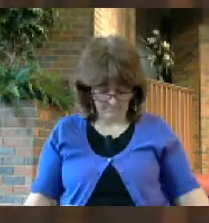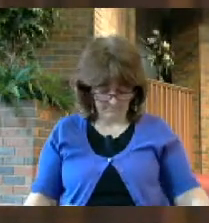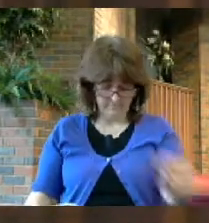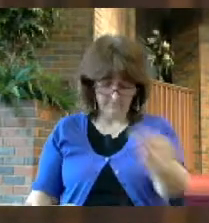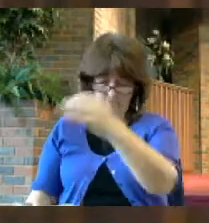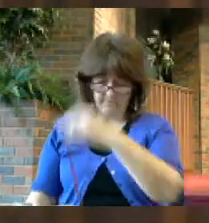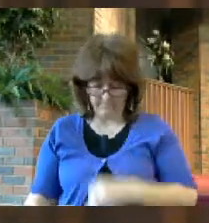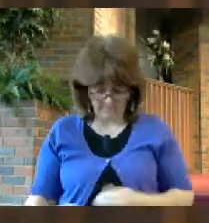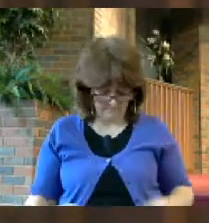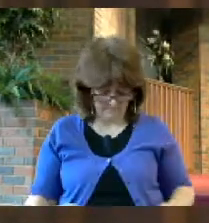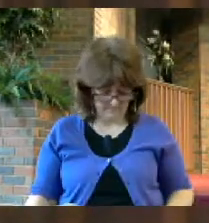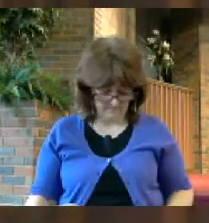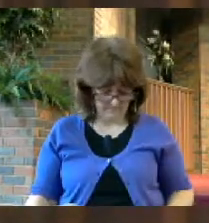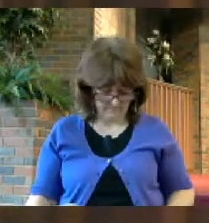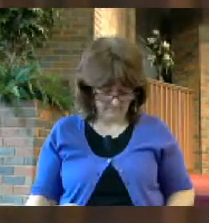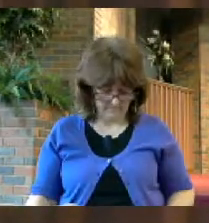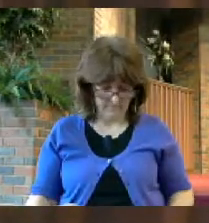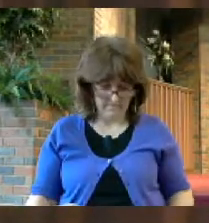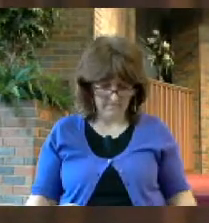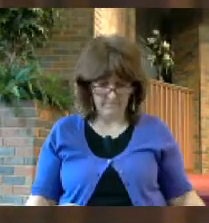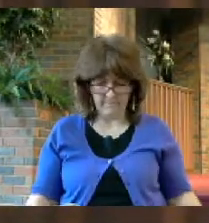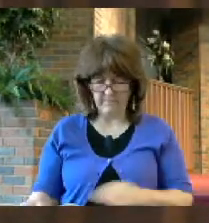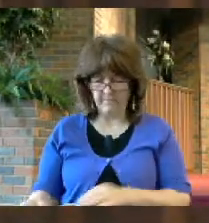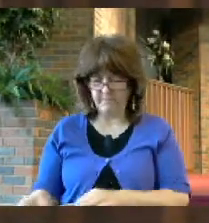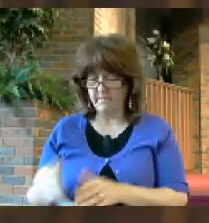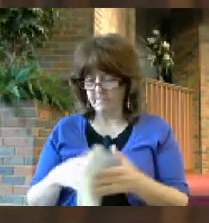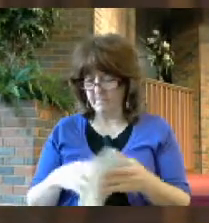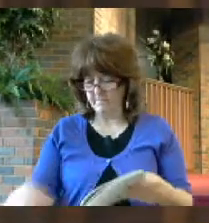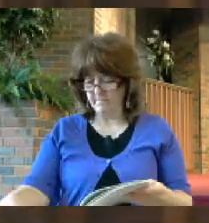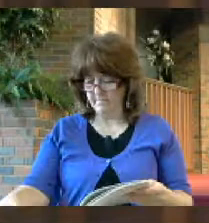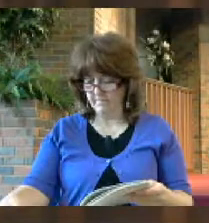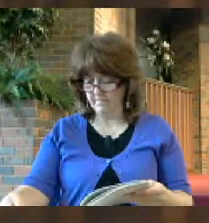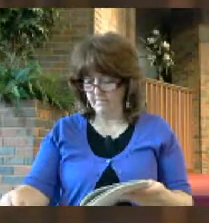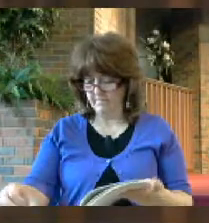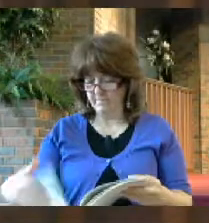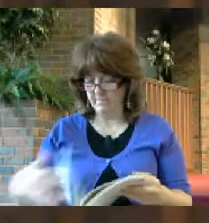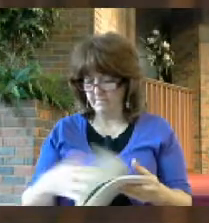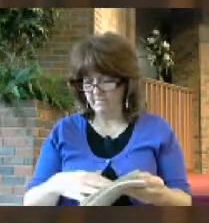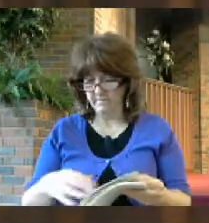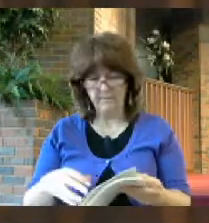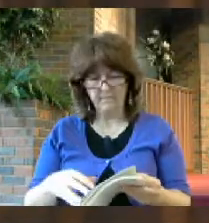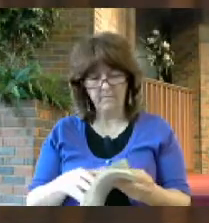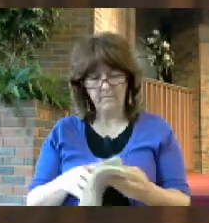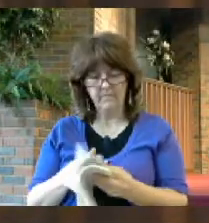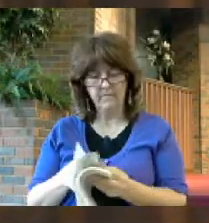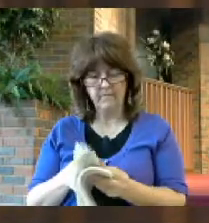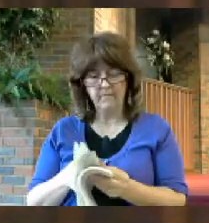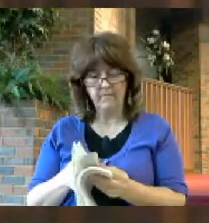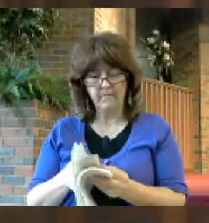Now we're going to do 531. 531, the first, second, and the last stanzas. And